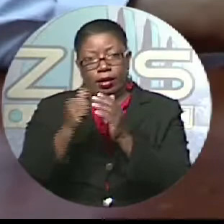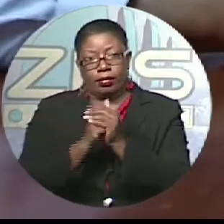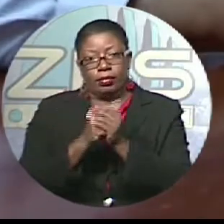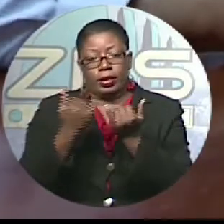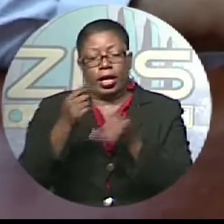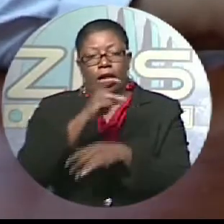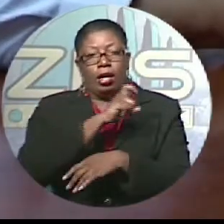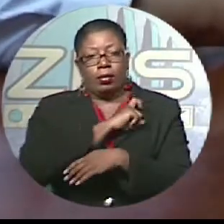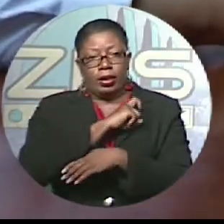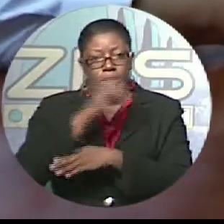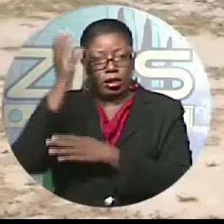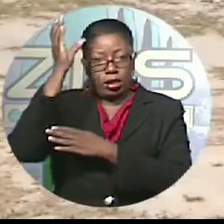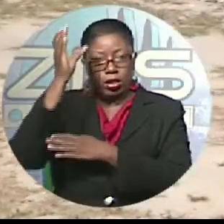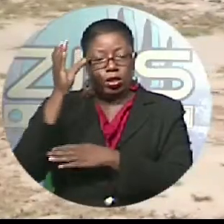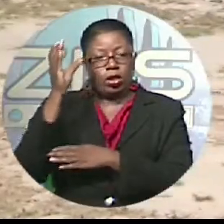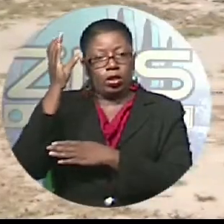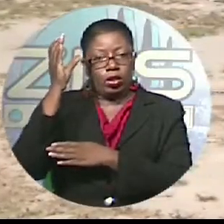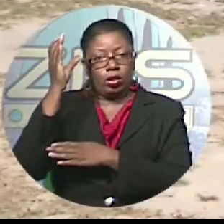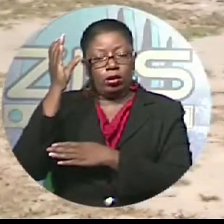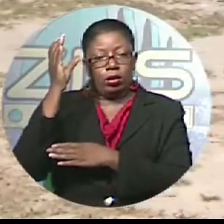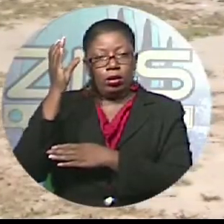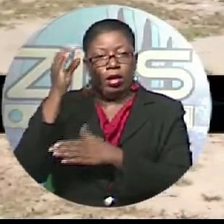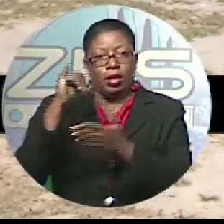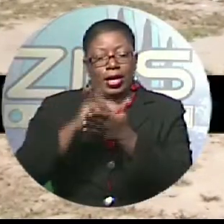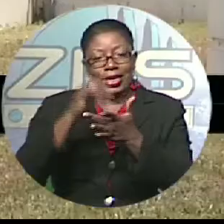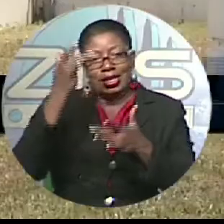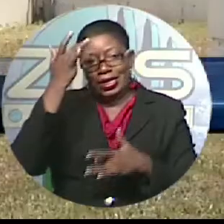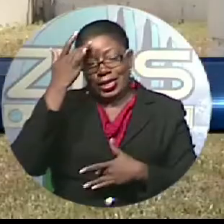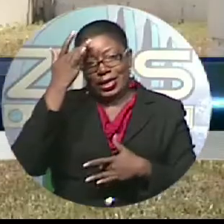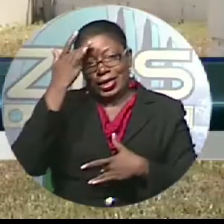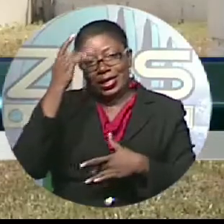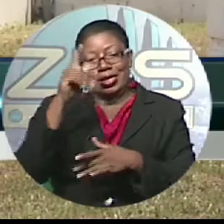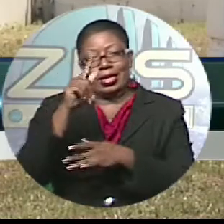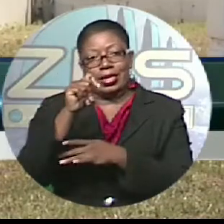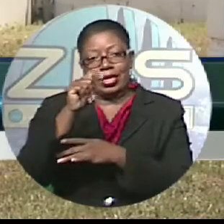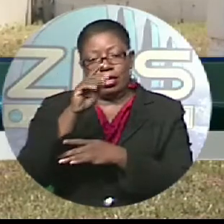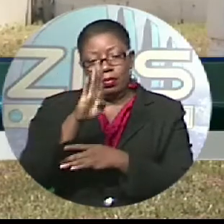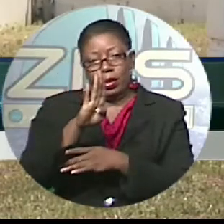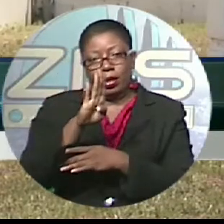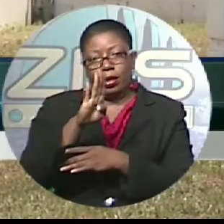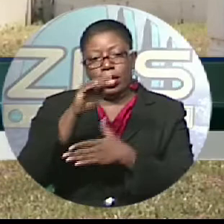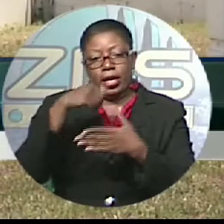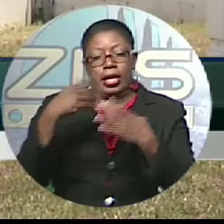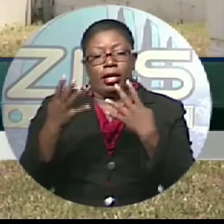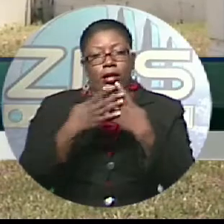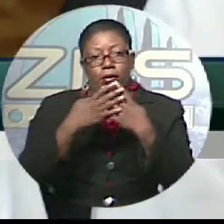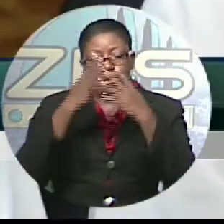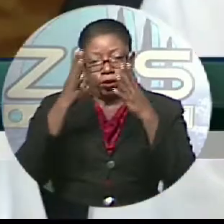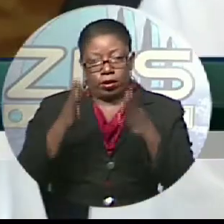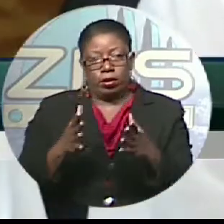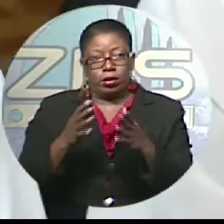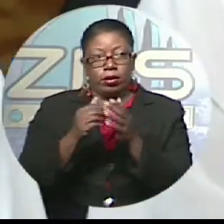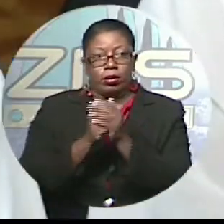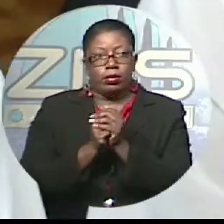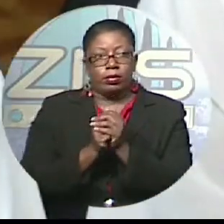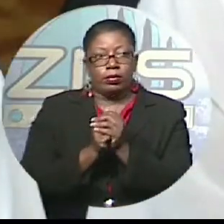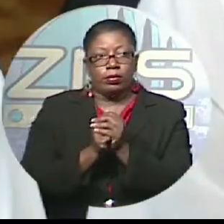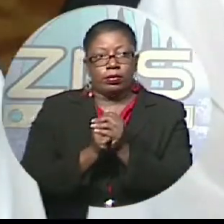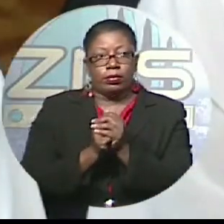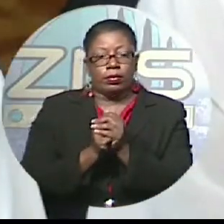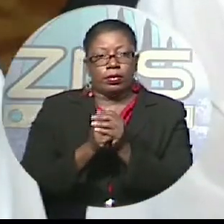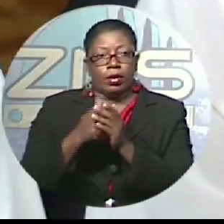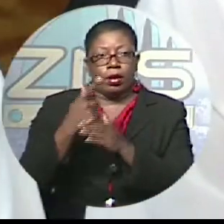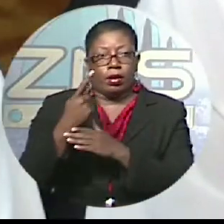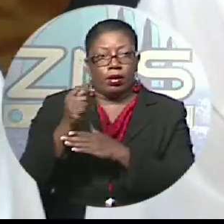raising concerns about an alleged outbreak of tuberculosis among inmates at Her Majesty's prison. The Central Police